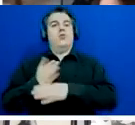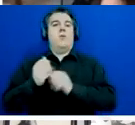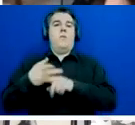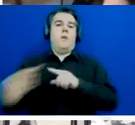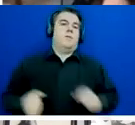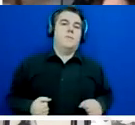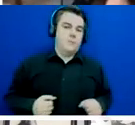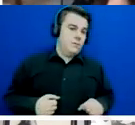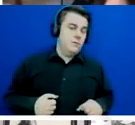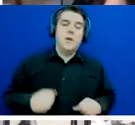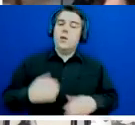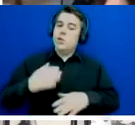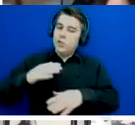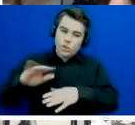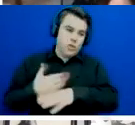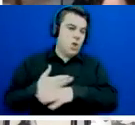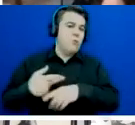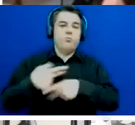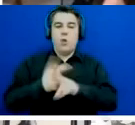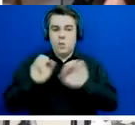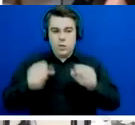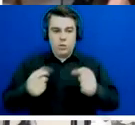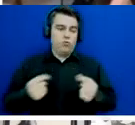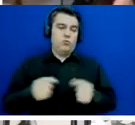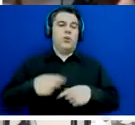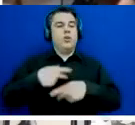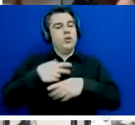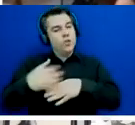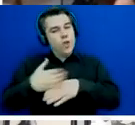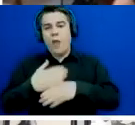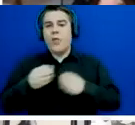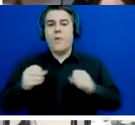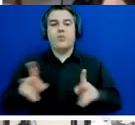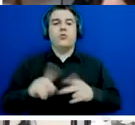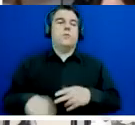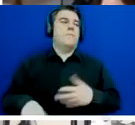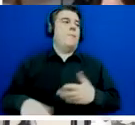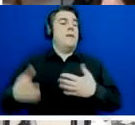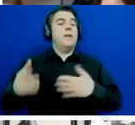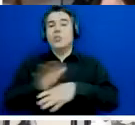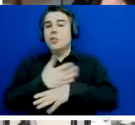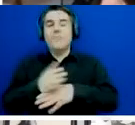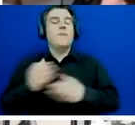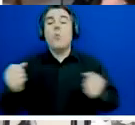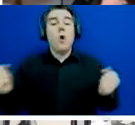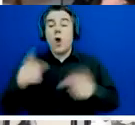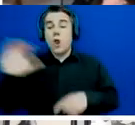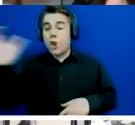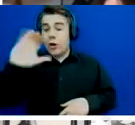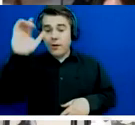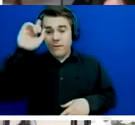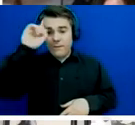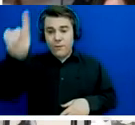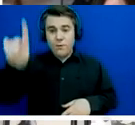and share what our products can do, share the opportunity, share. Everyone's looking to have